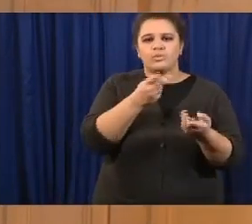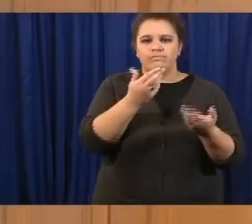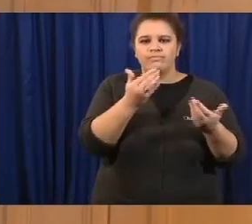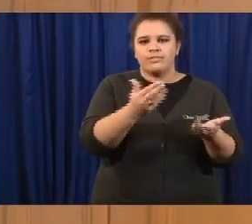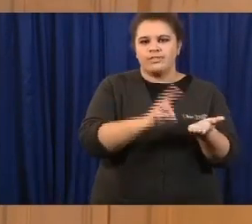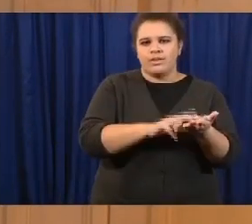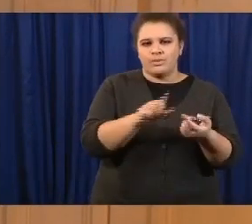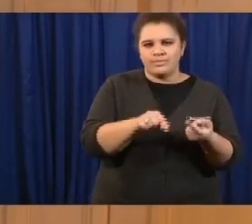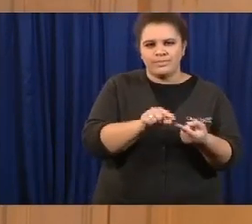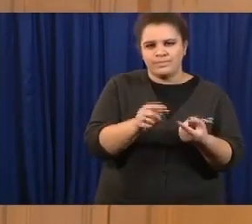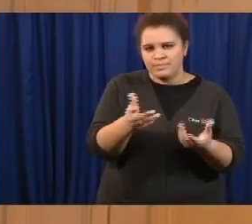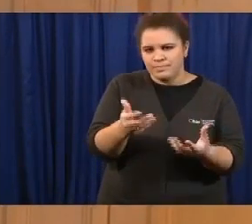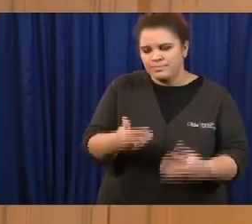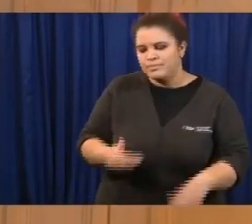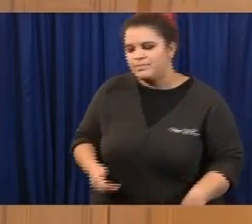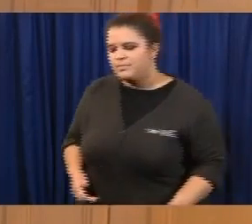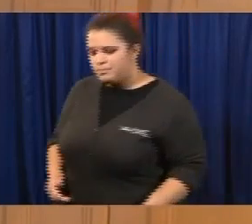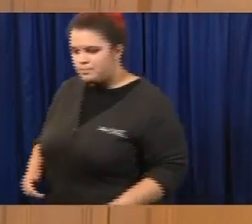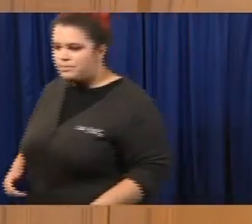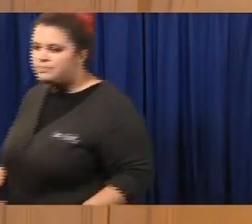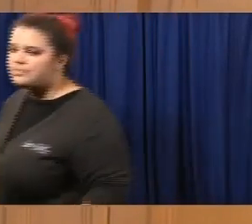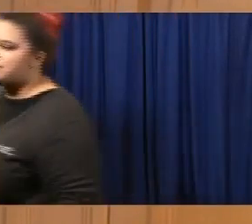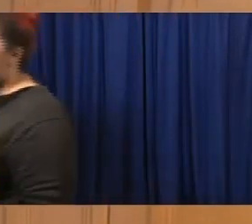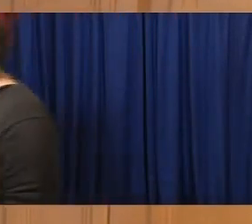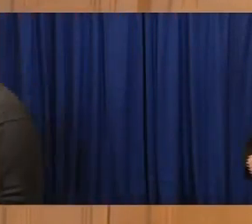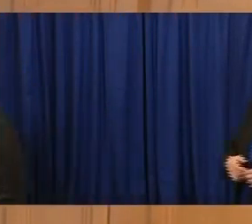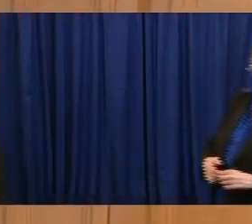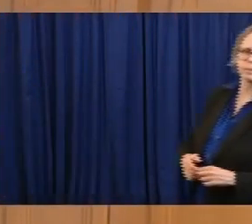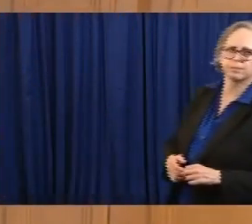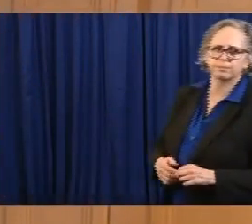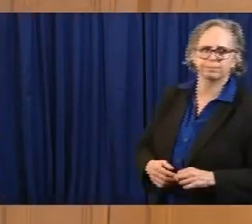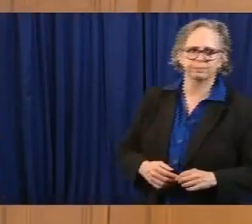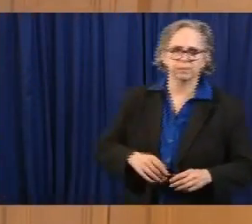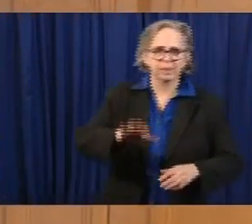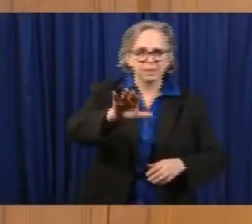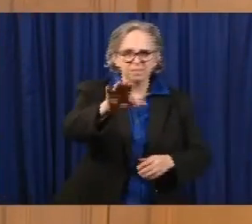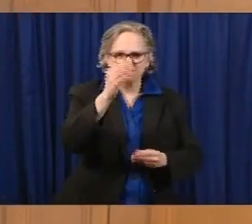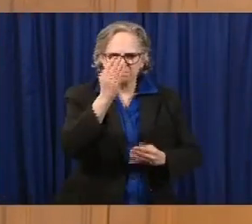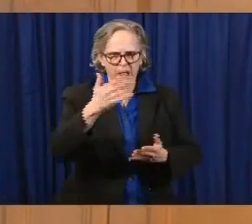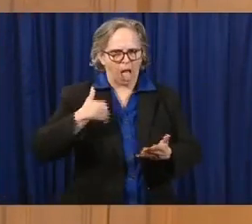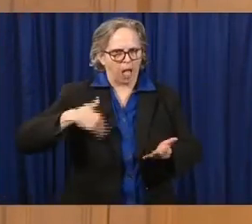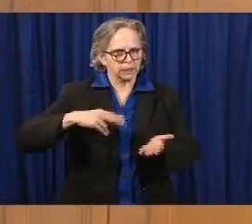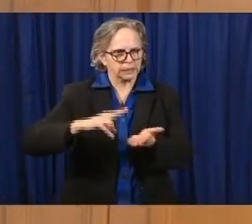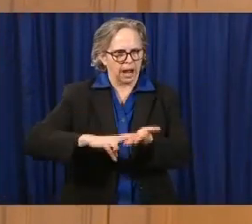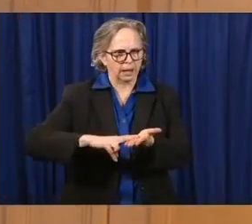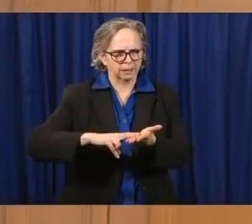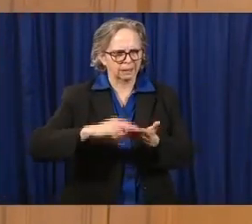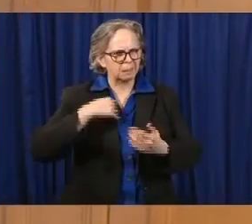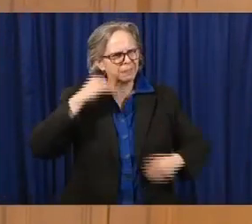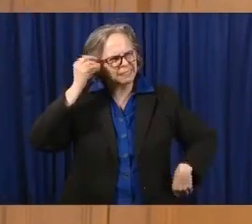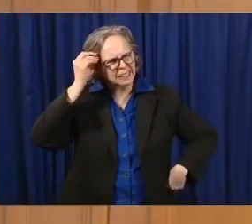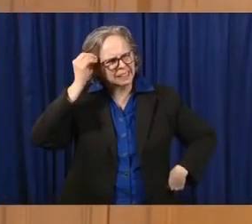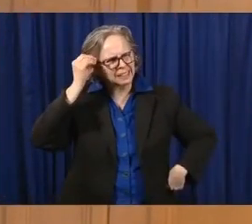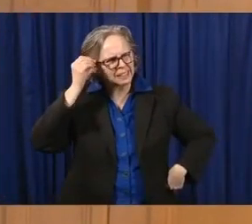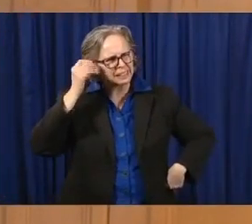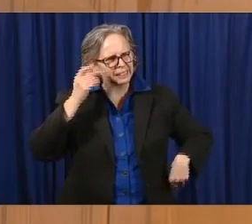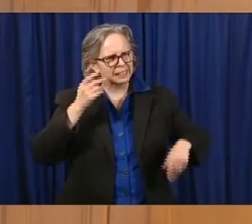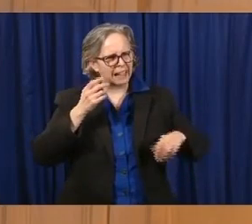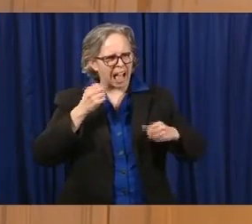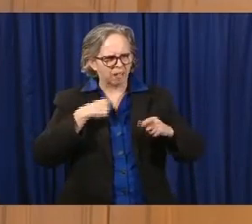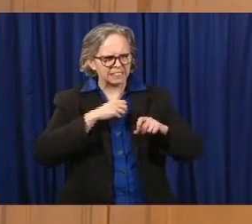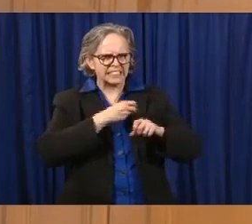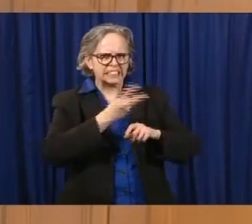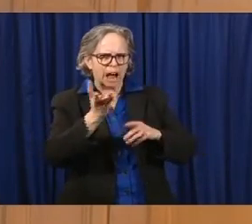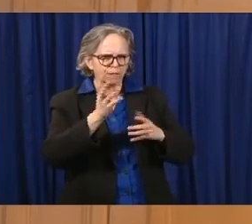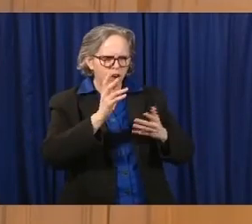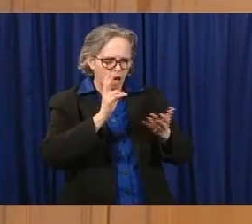I think I have not signed that order yet. I'm thinking because I've signed several in the last day, so I'm assuming that